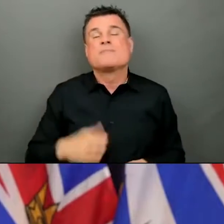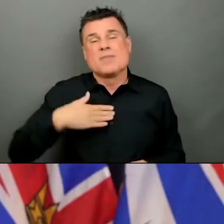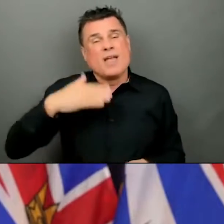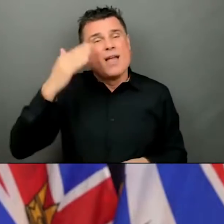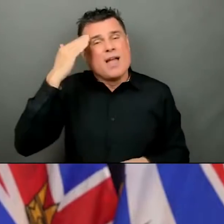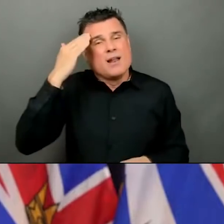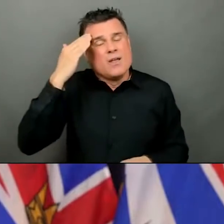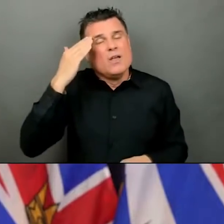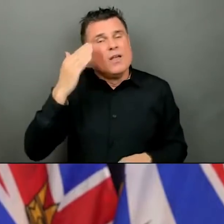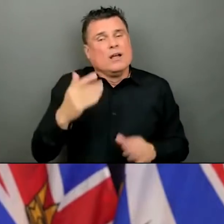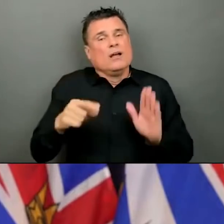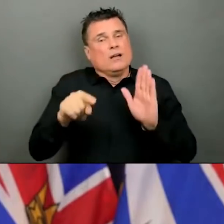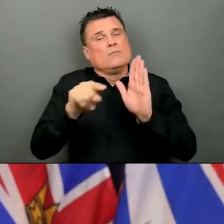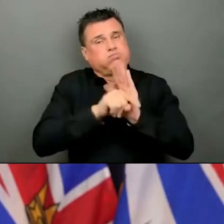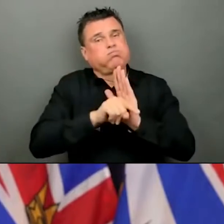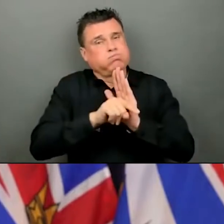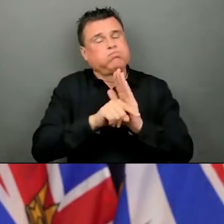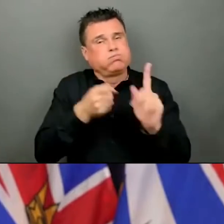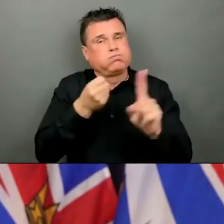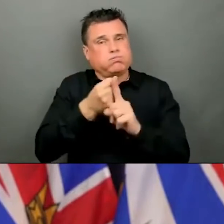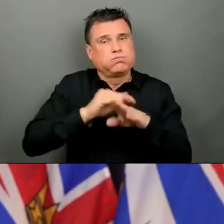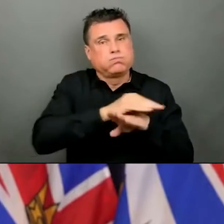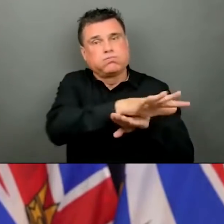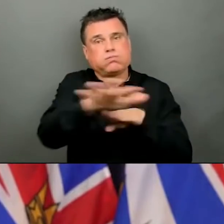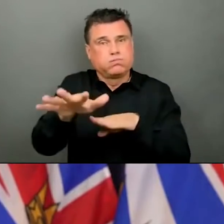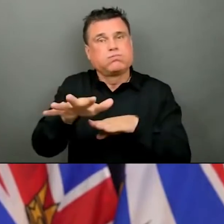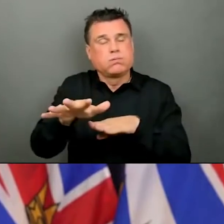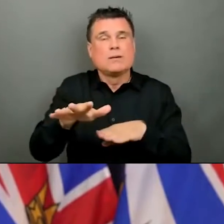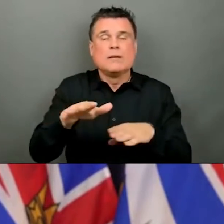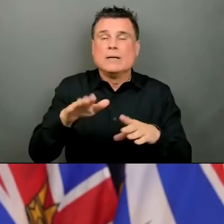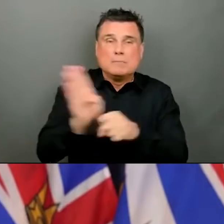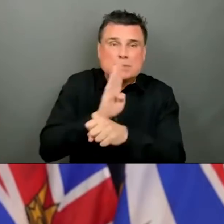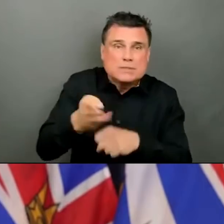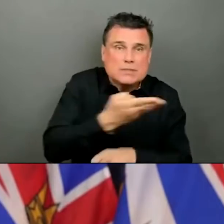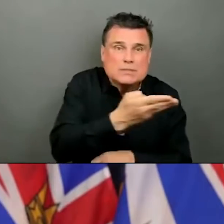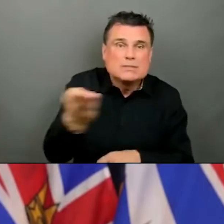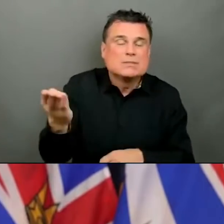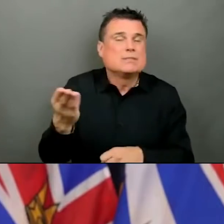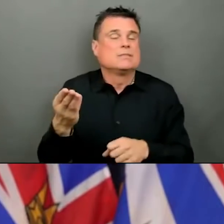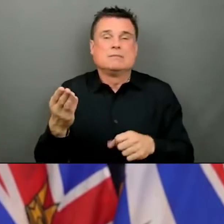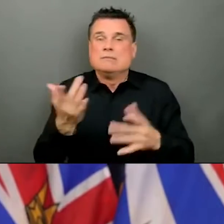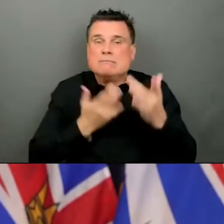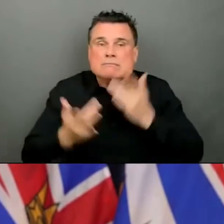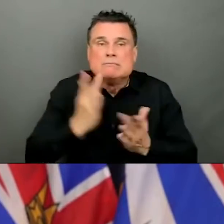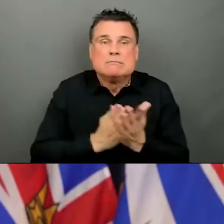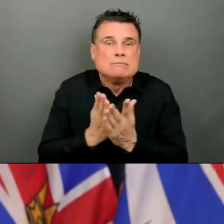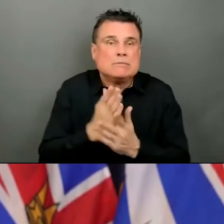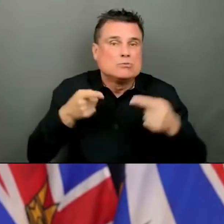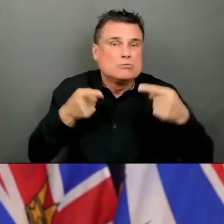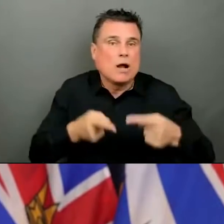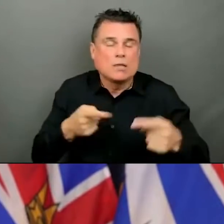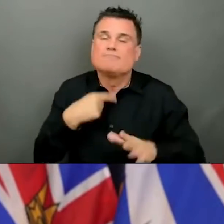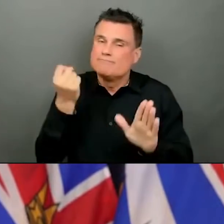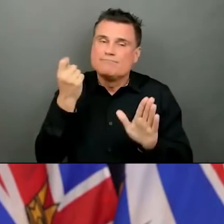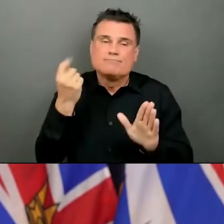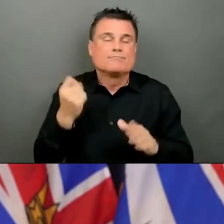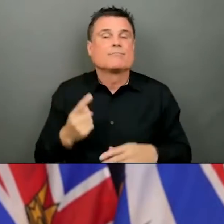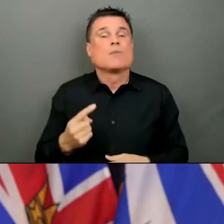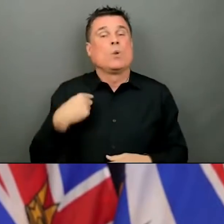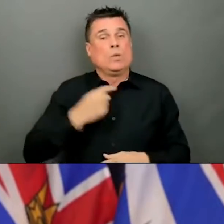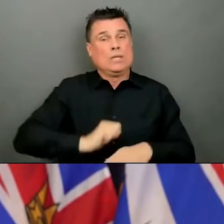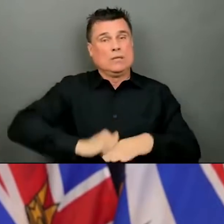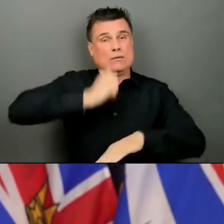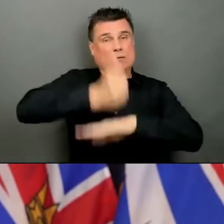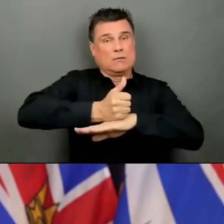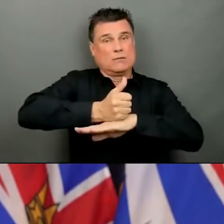And I want to make it abundantly clear that the circuit breaker programs that were put in place by government to help those businesses through will